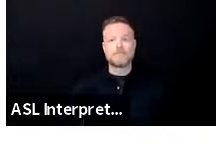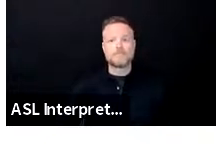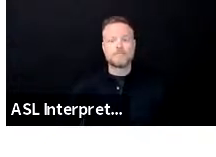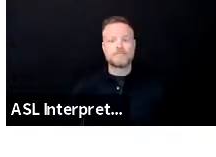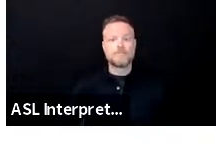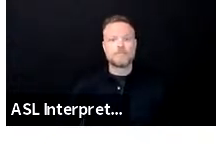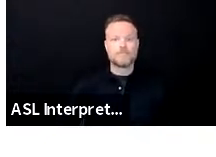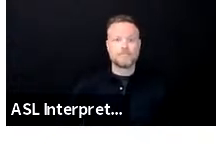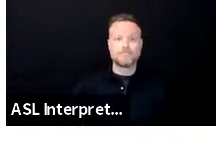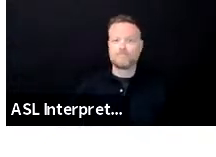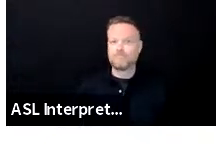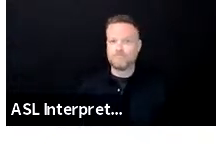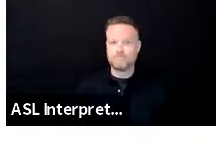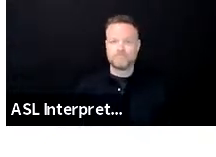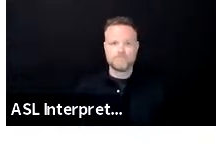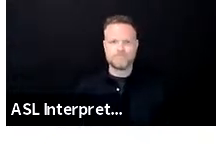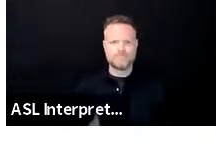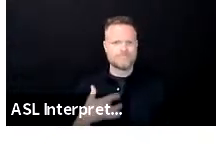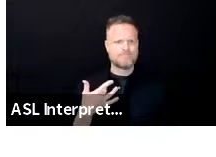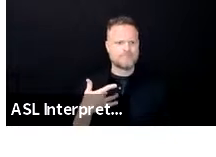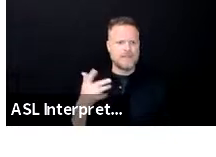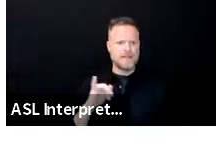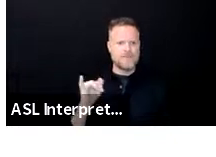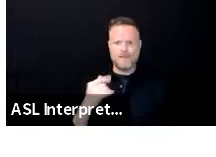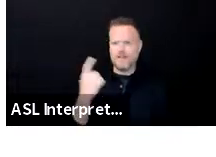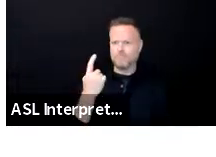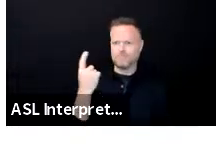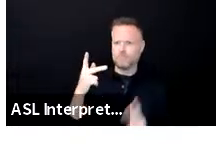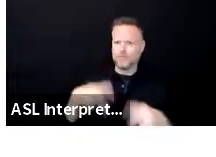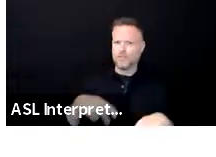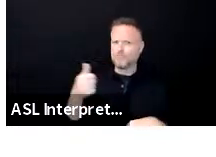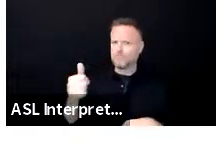I feel like somebody is not muted.